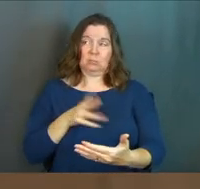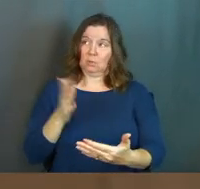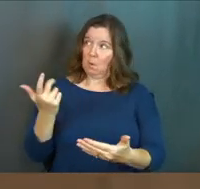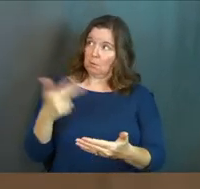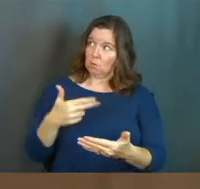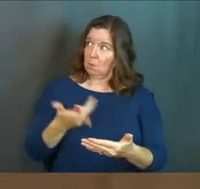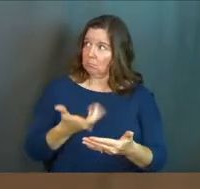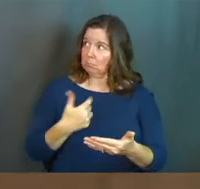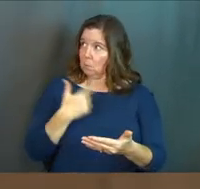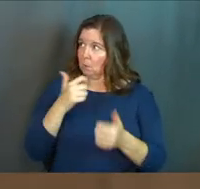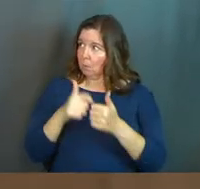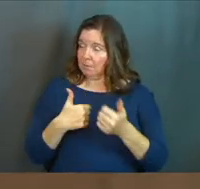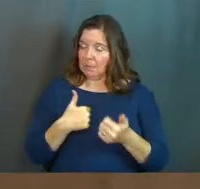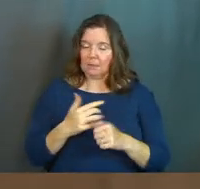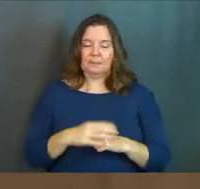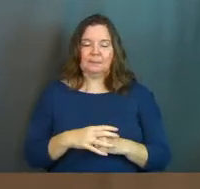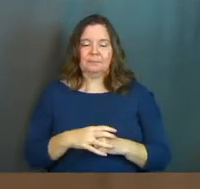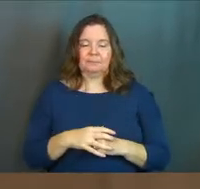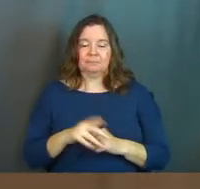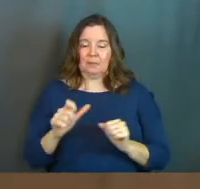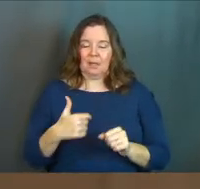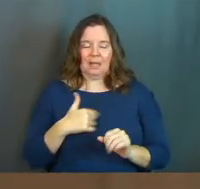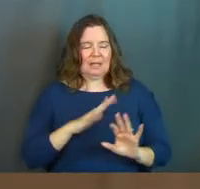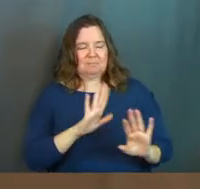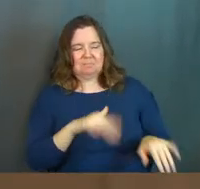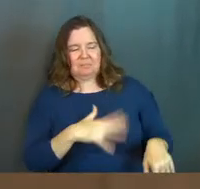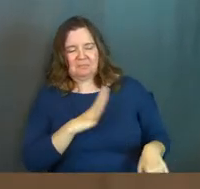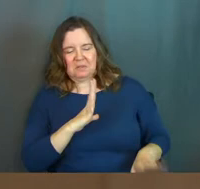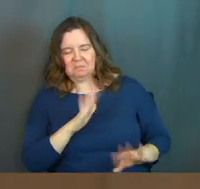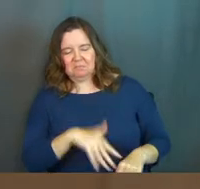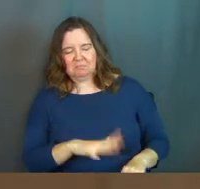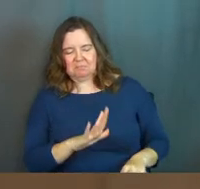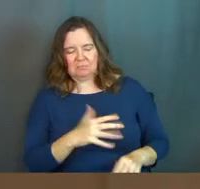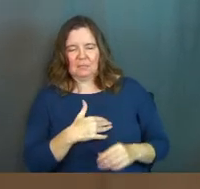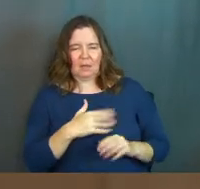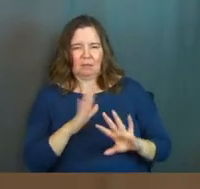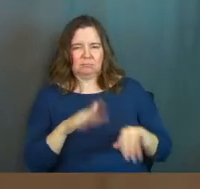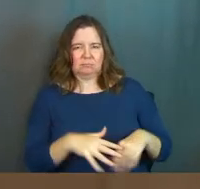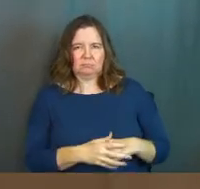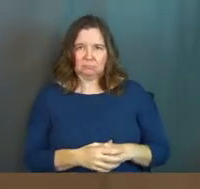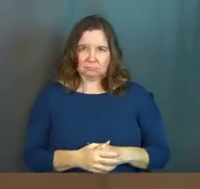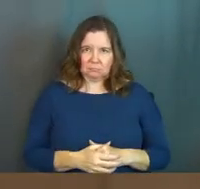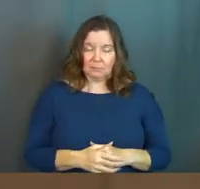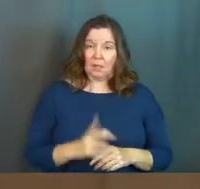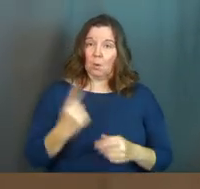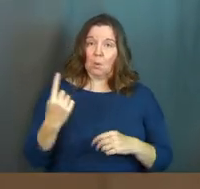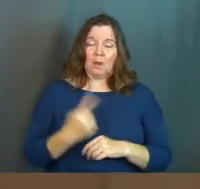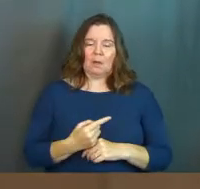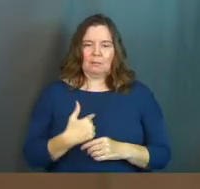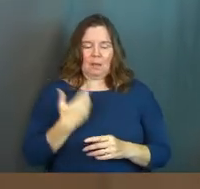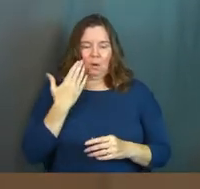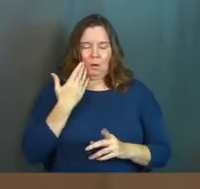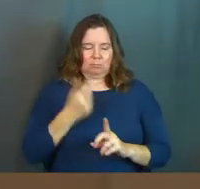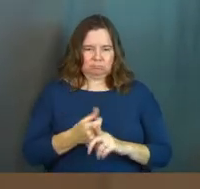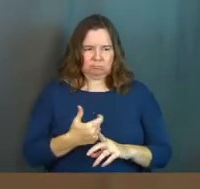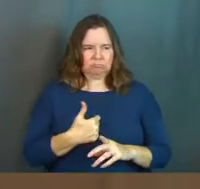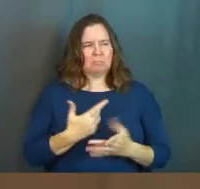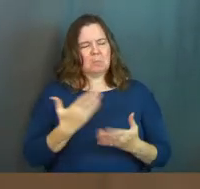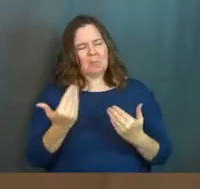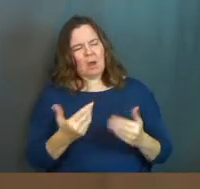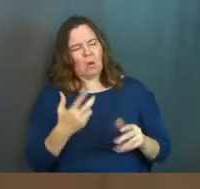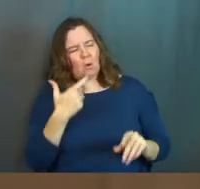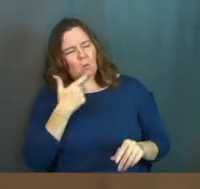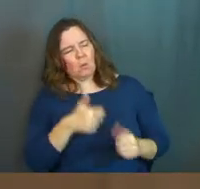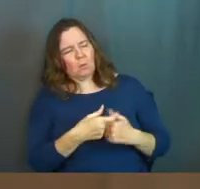hey, you know, anytime you want to watch it with me, you can. I said, oh, okay, I'm good, you know. I kind of blew it off. And then one day, I don't know, I just sat there and I said, okay, I'll